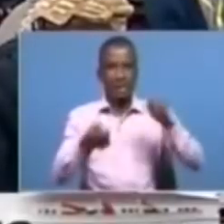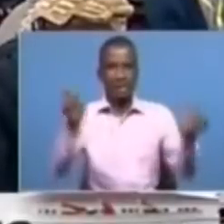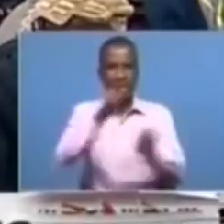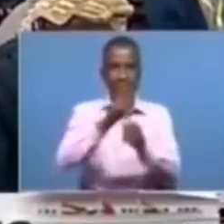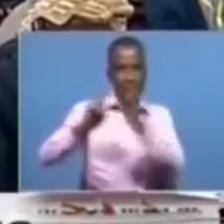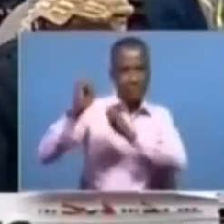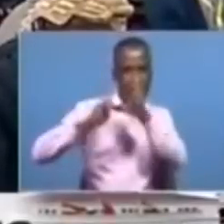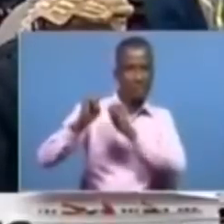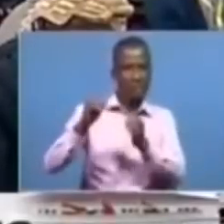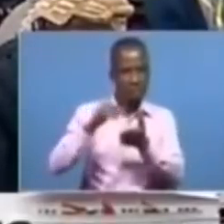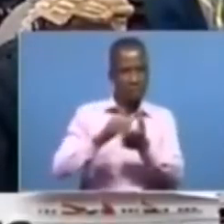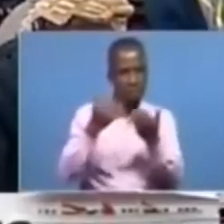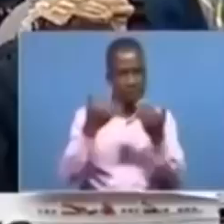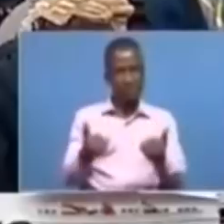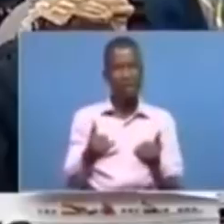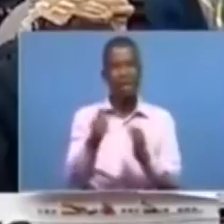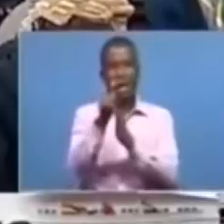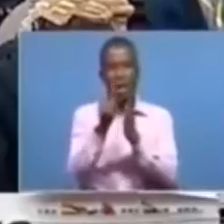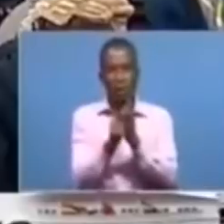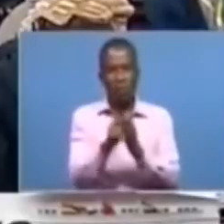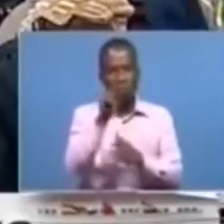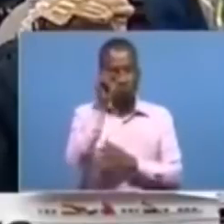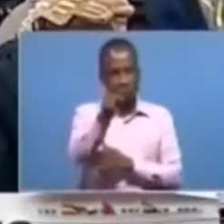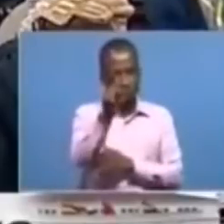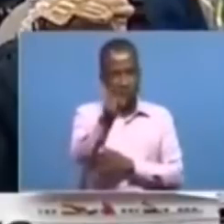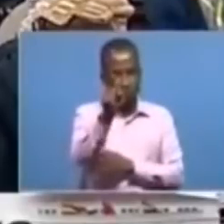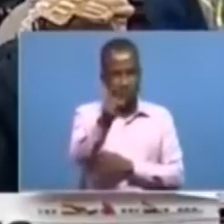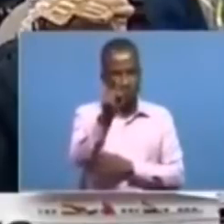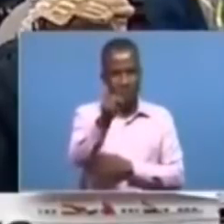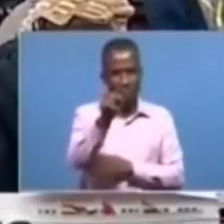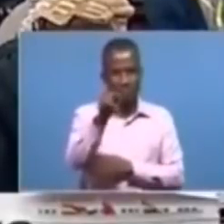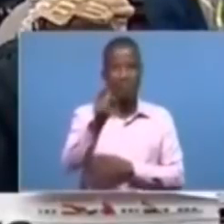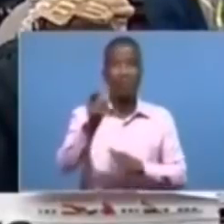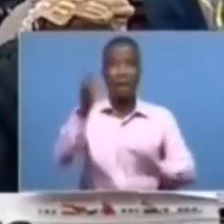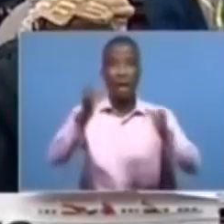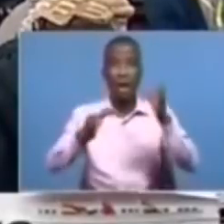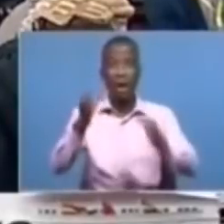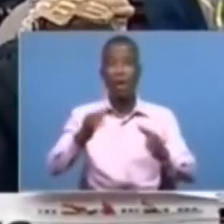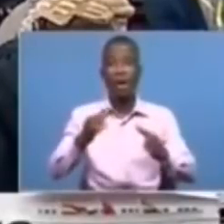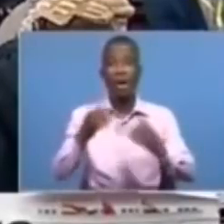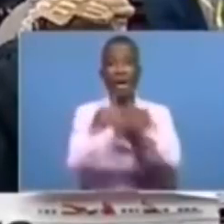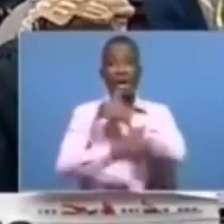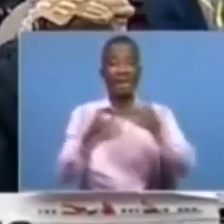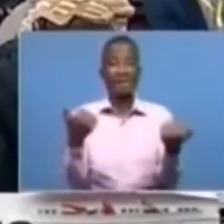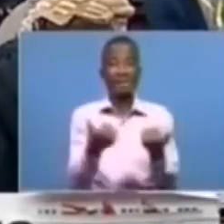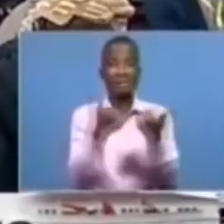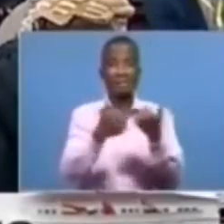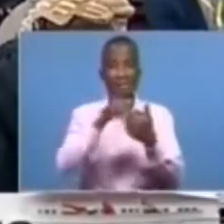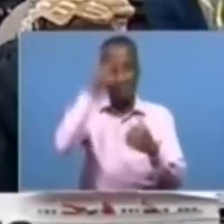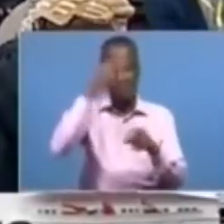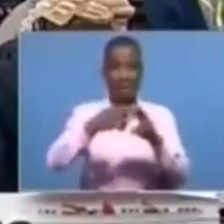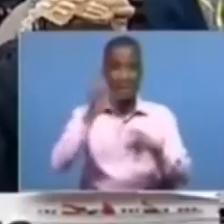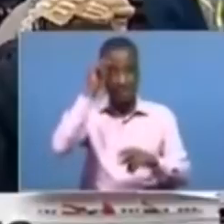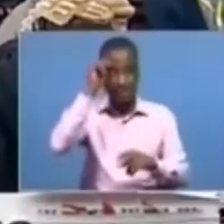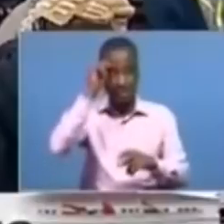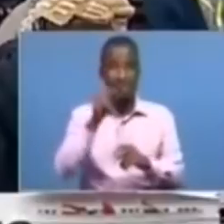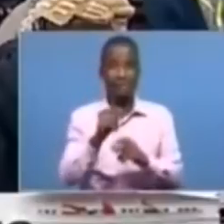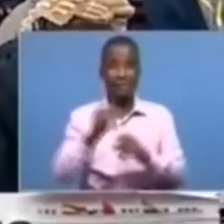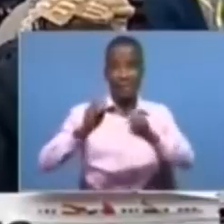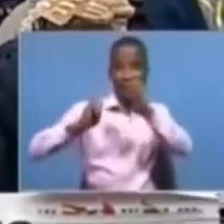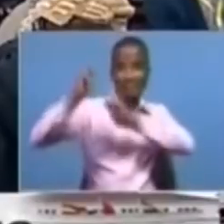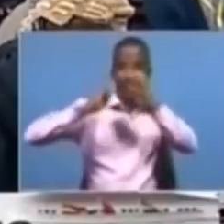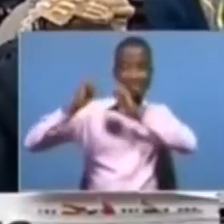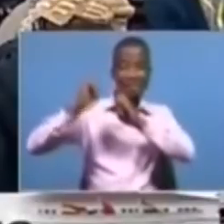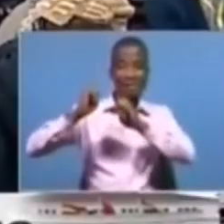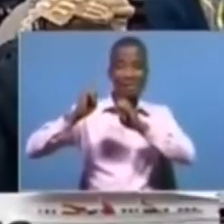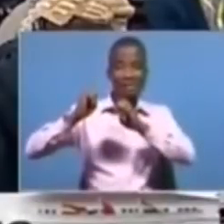it into account. And so their lordships in Republic against Tete reversed a unanimous